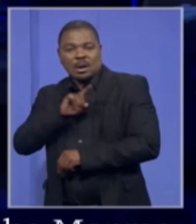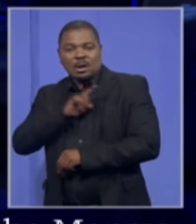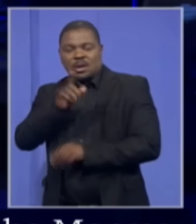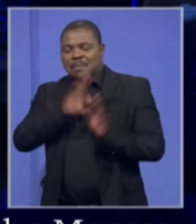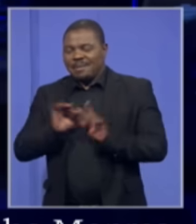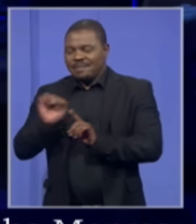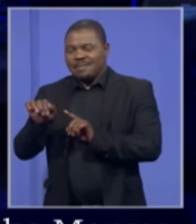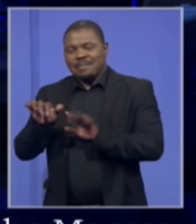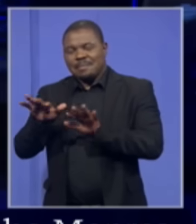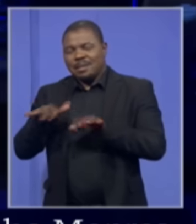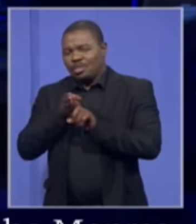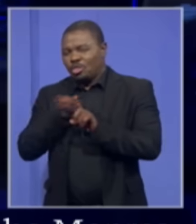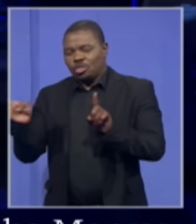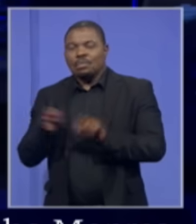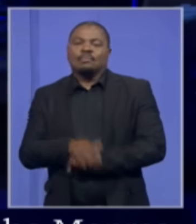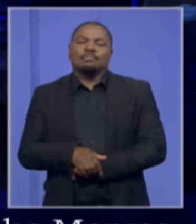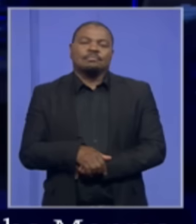Ramaphosa.